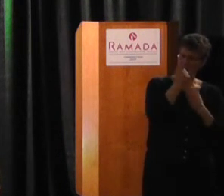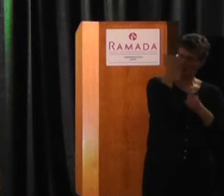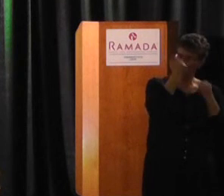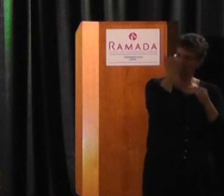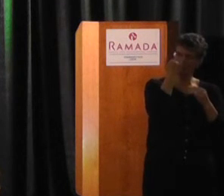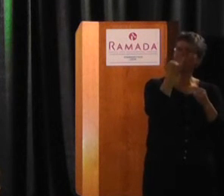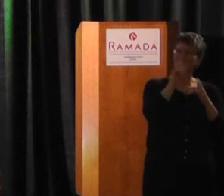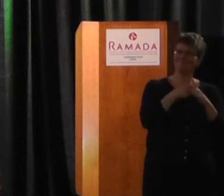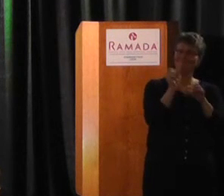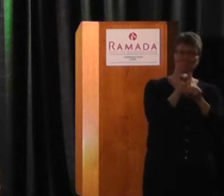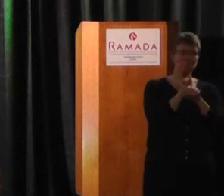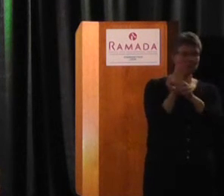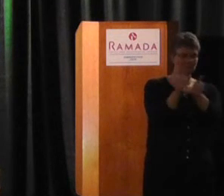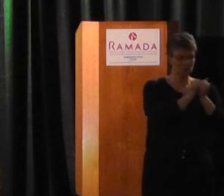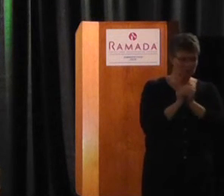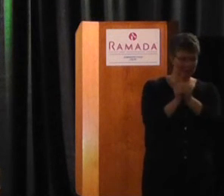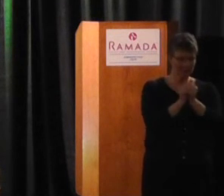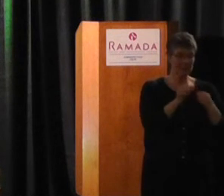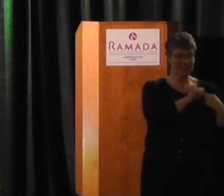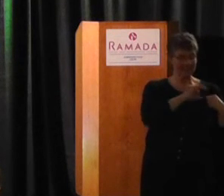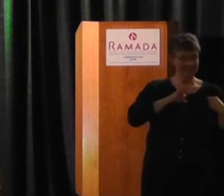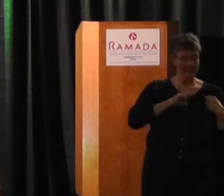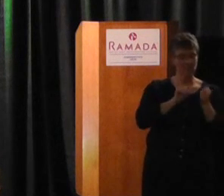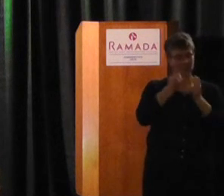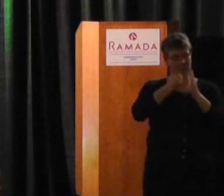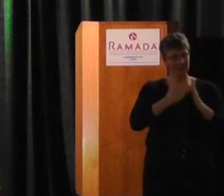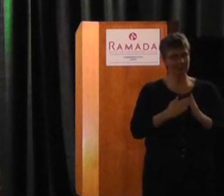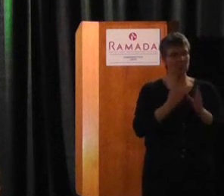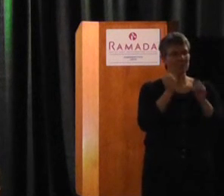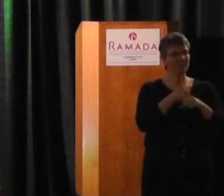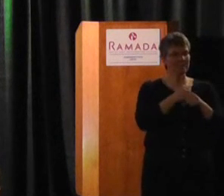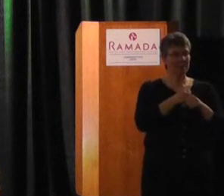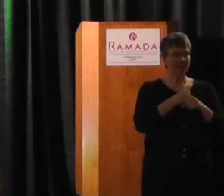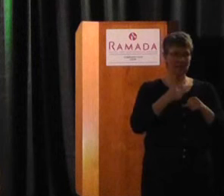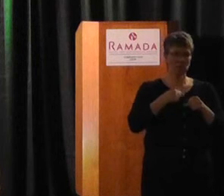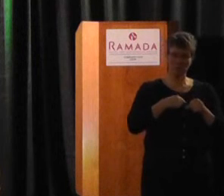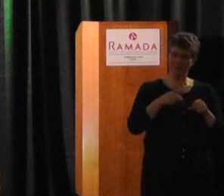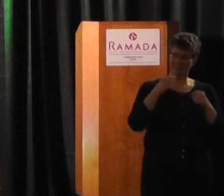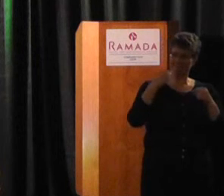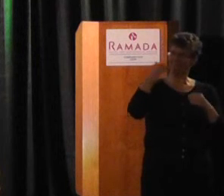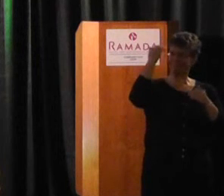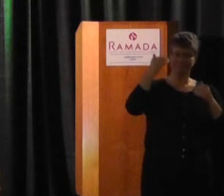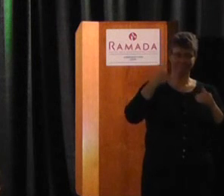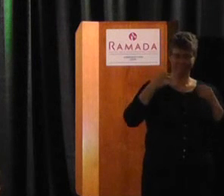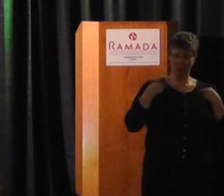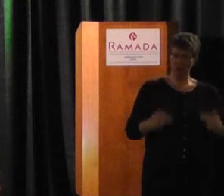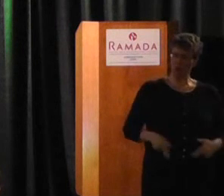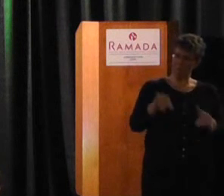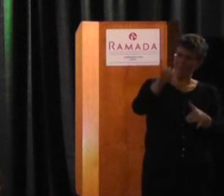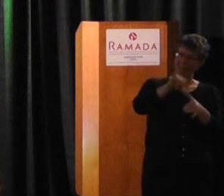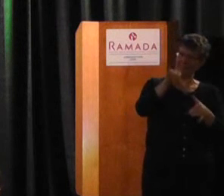and artists, to come up with the idea of creating life-size packing tape sculptures and surrounding them with art in many different media, all